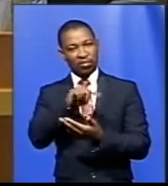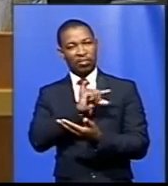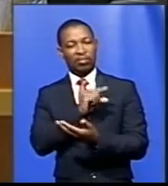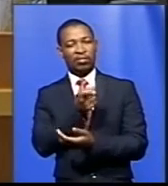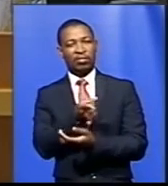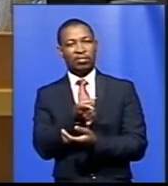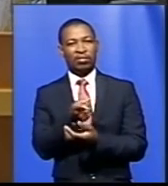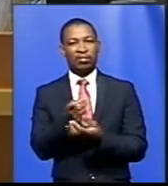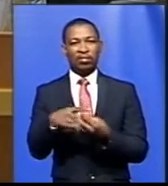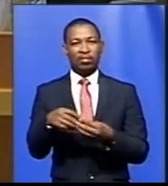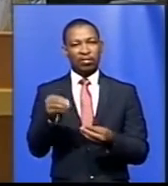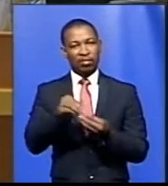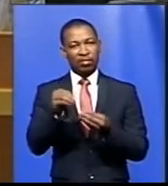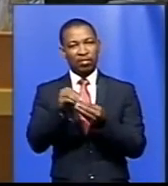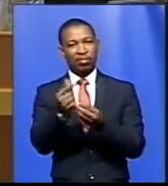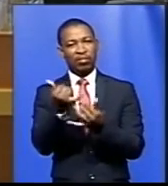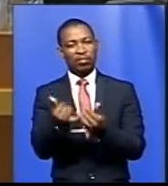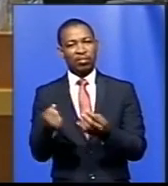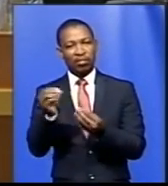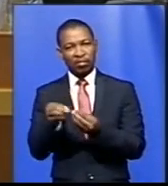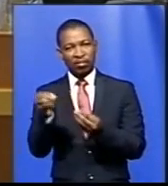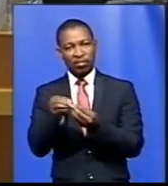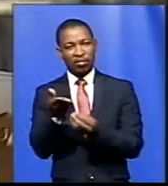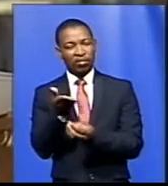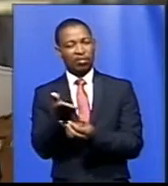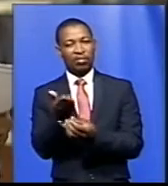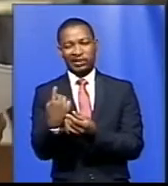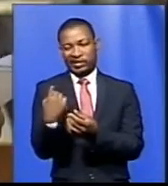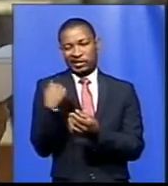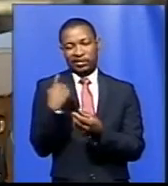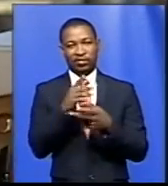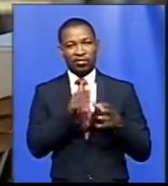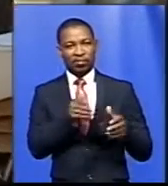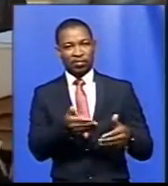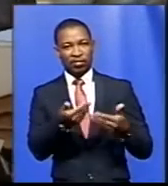Furthermore, it is my hope that given the importance of the recently introduced